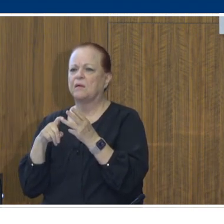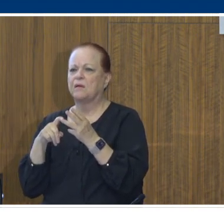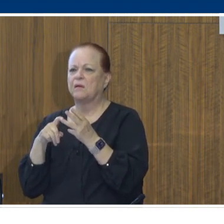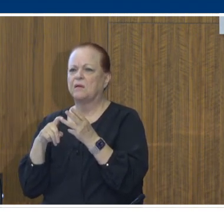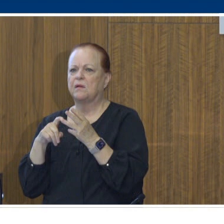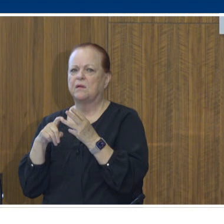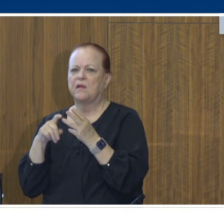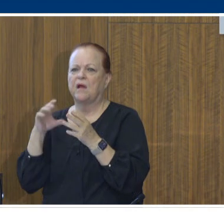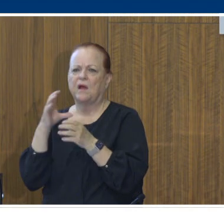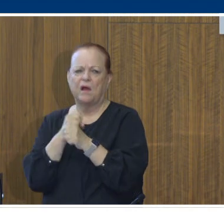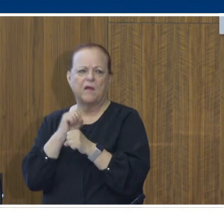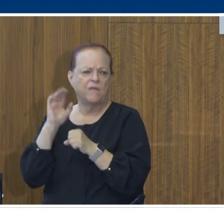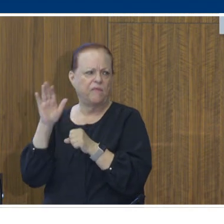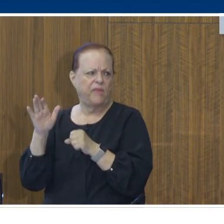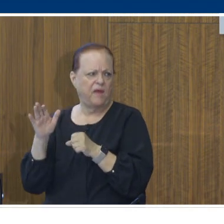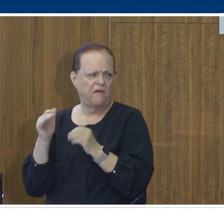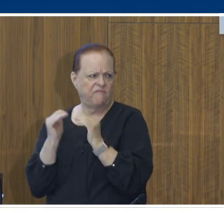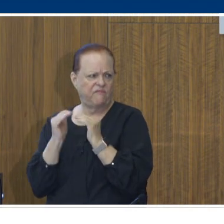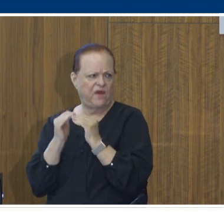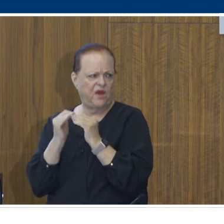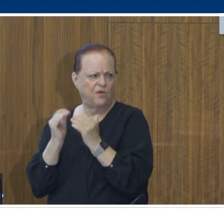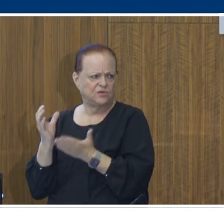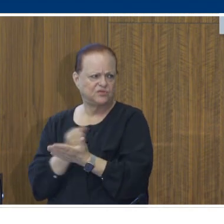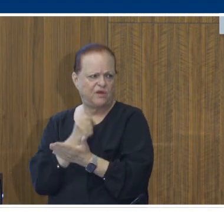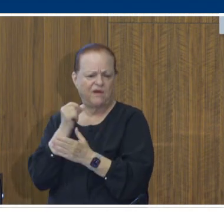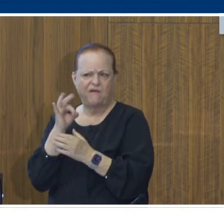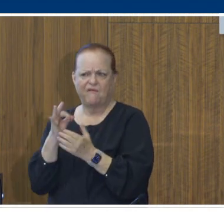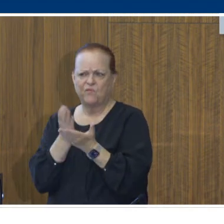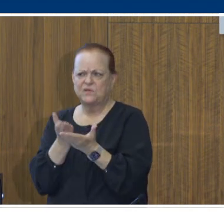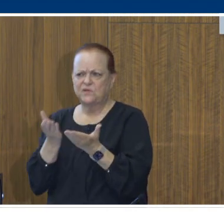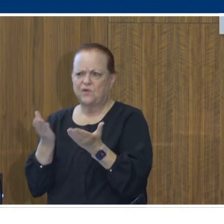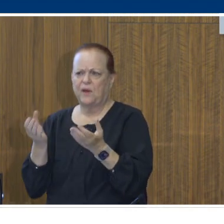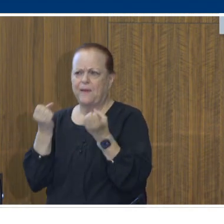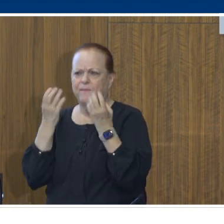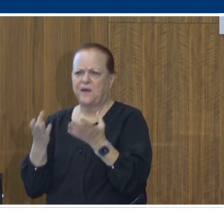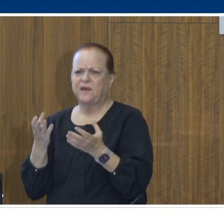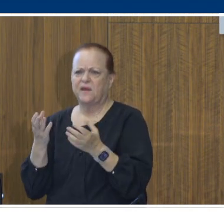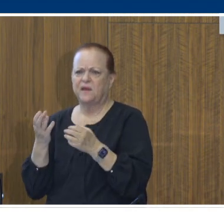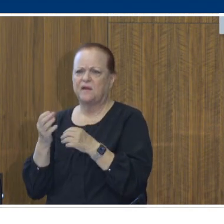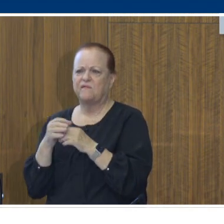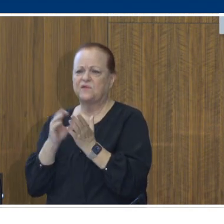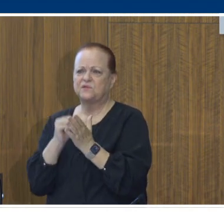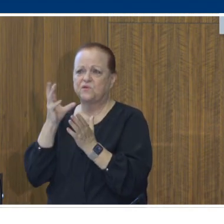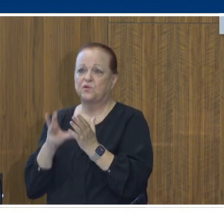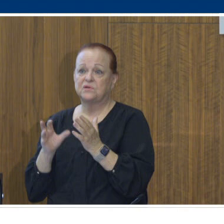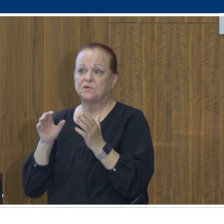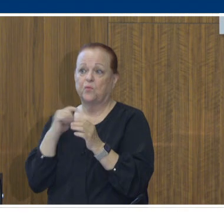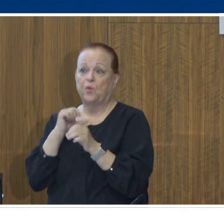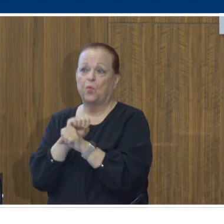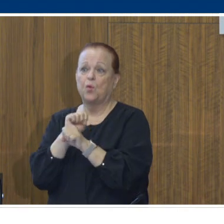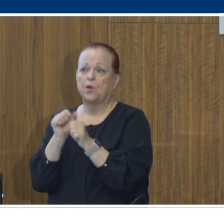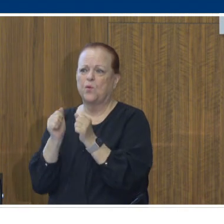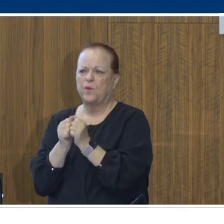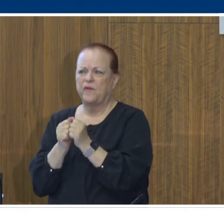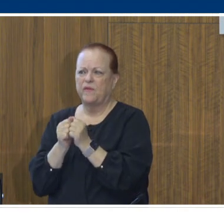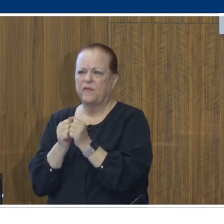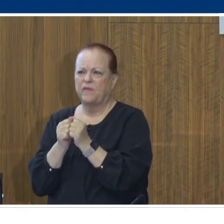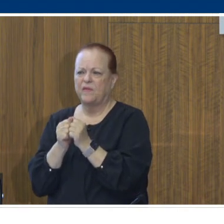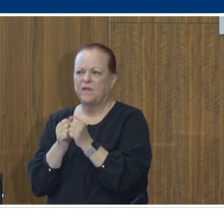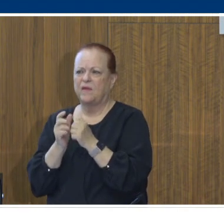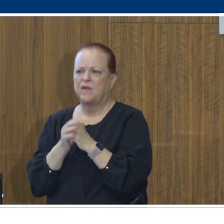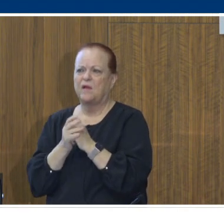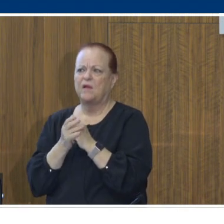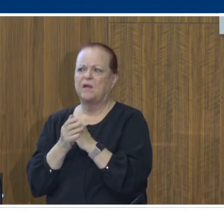of resources so their communities can thrive. And many of the students we work with want to see ethnic studies implemented in